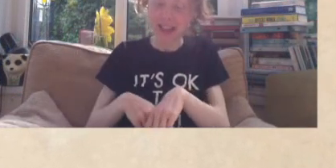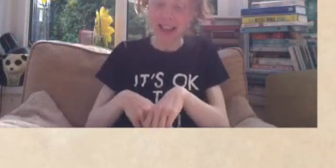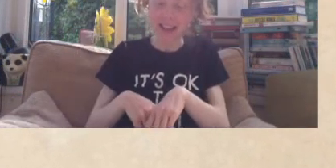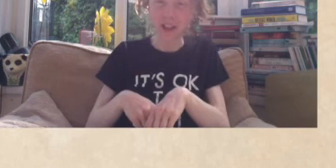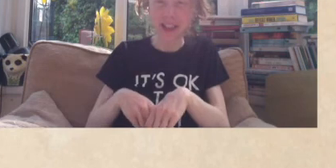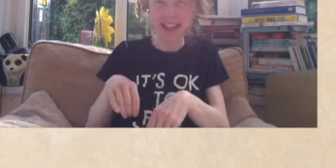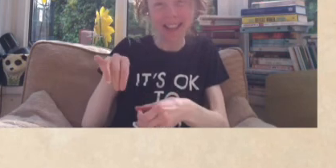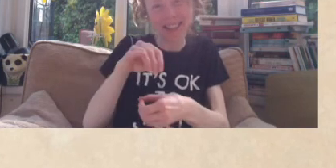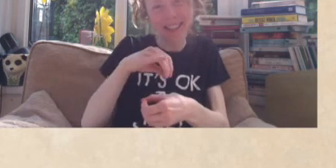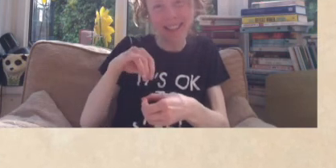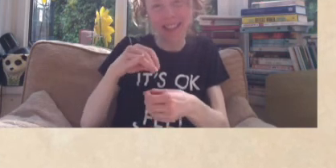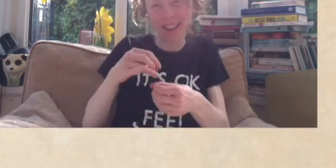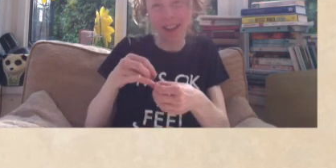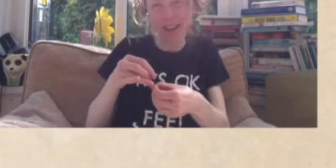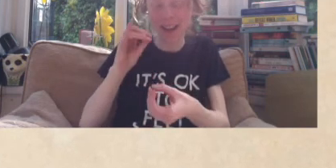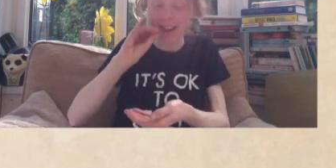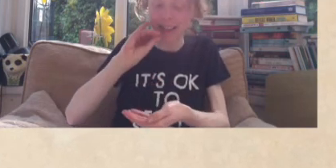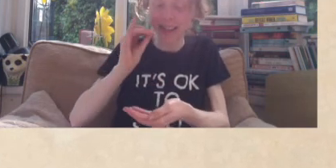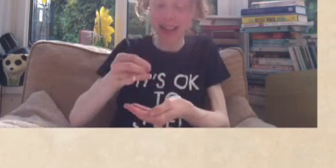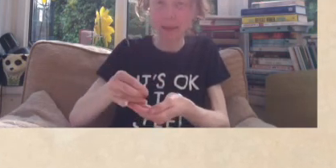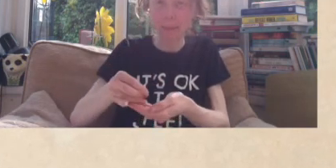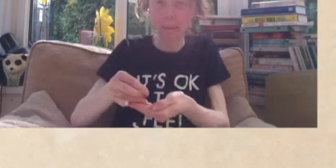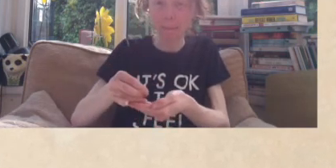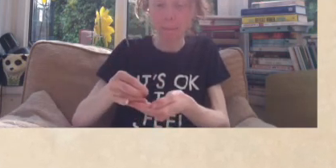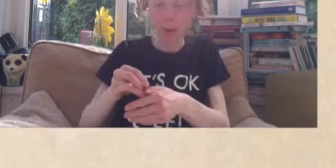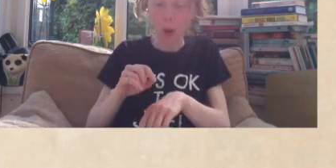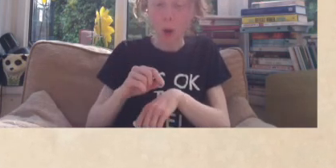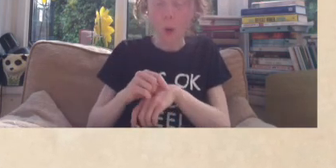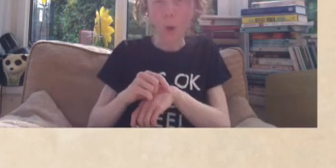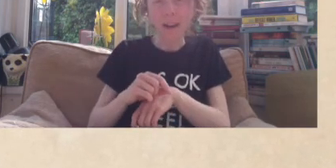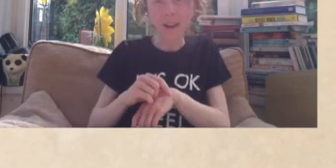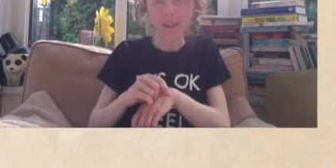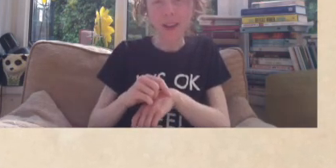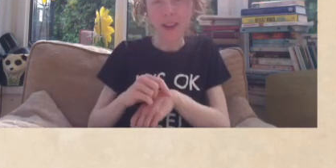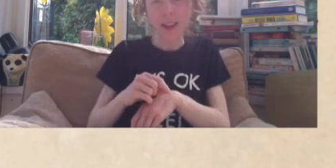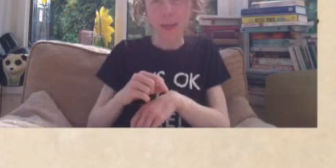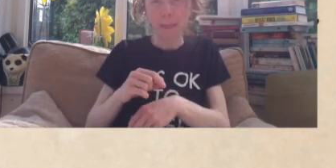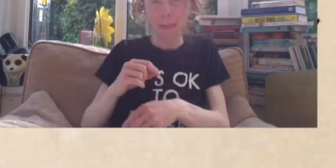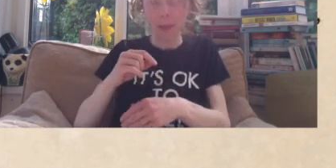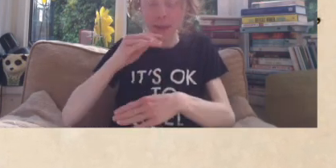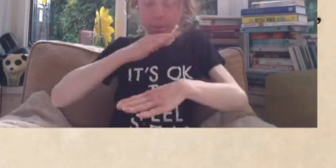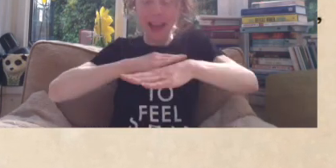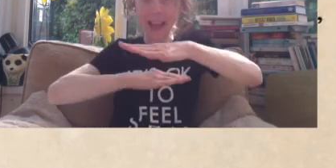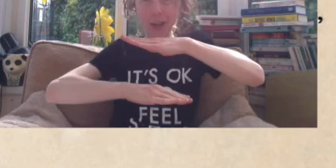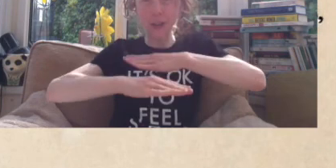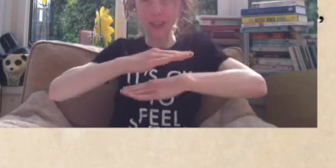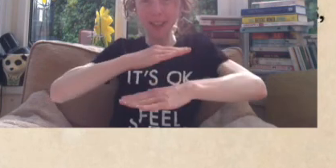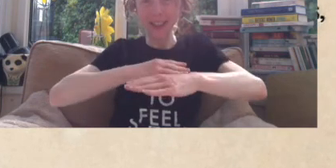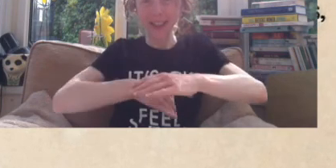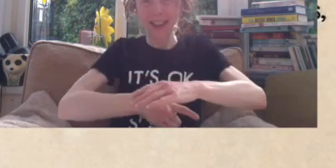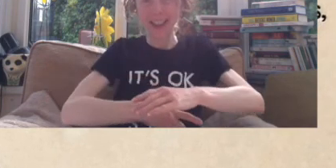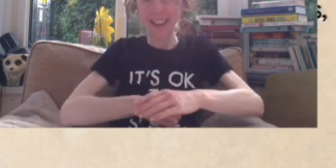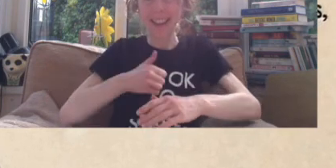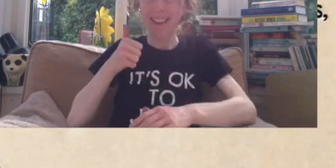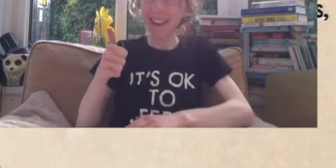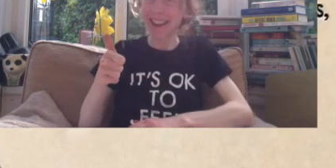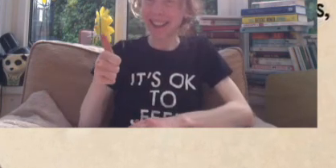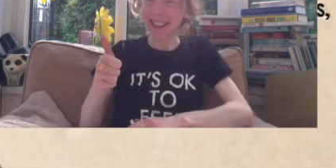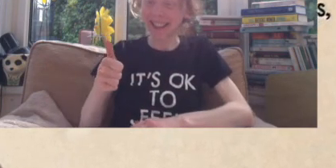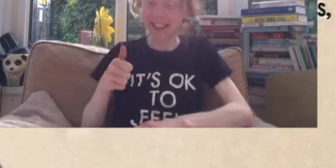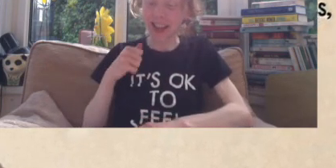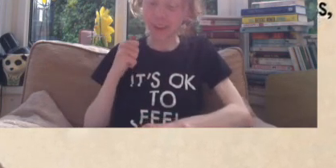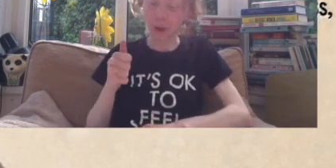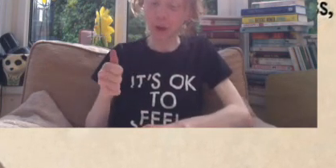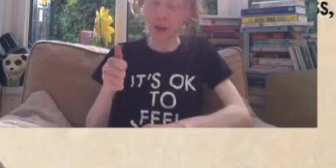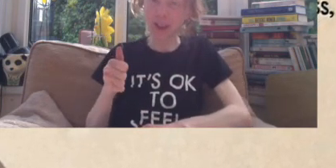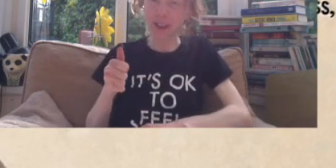is there, she says, stirring her tea. Wherever there's patience,